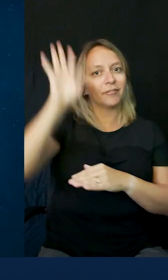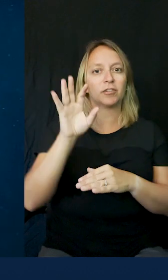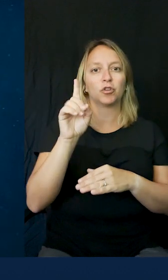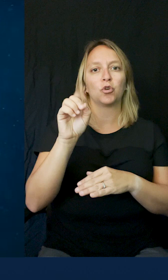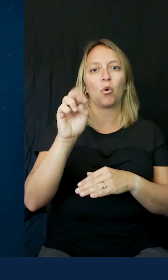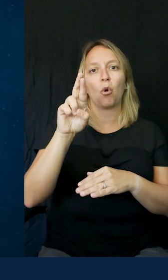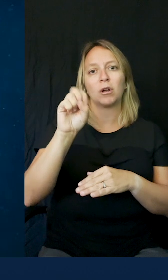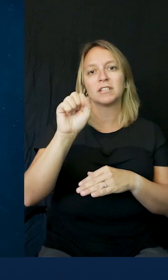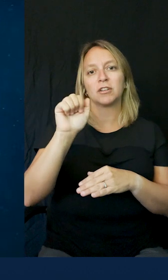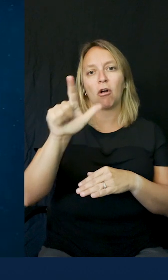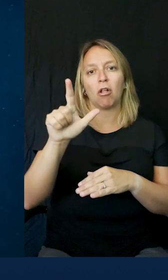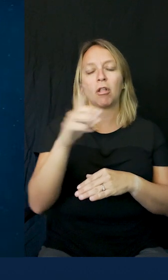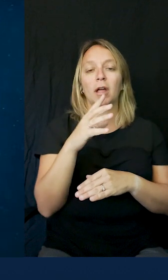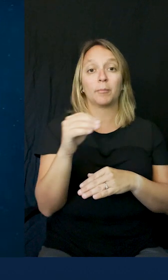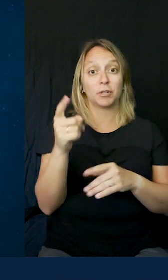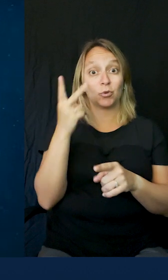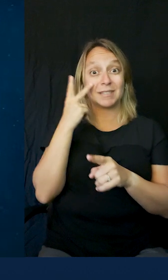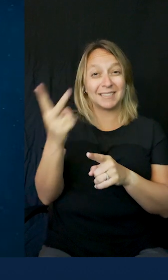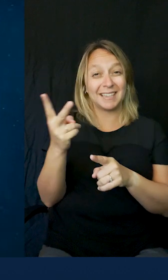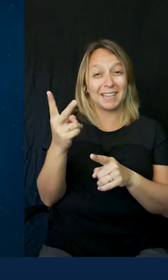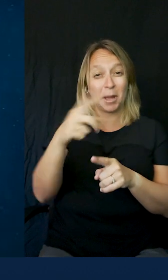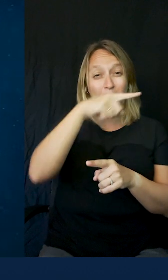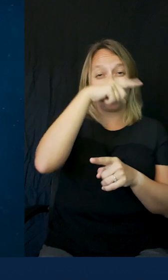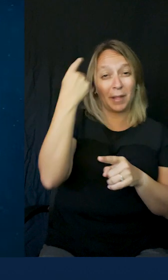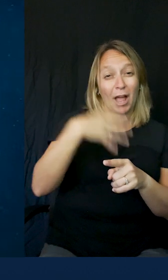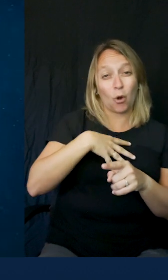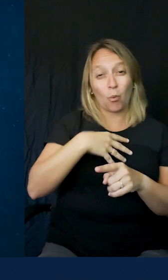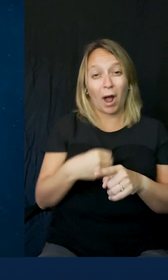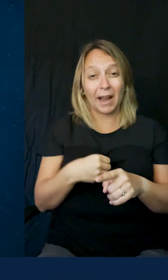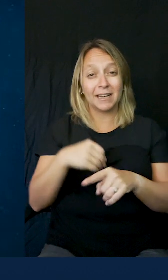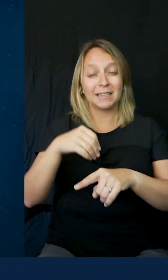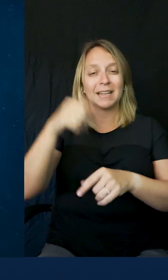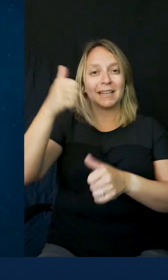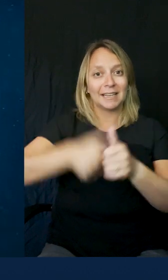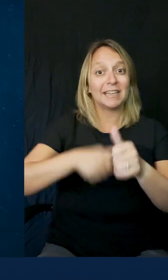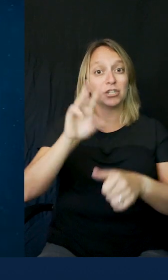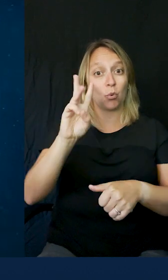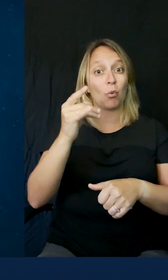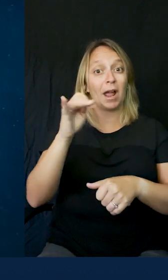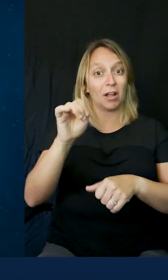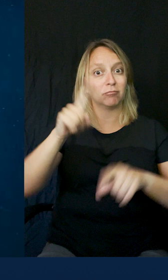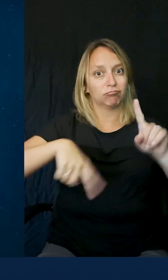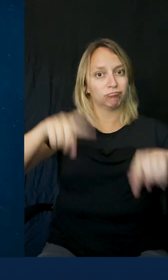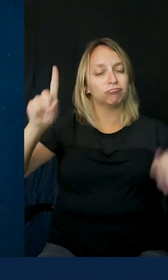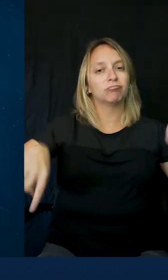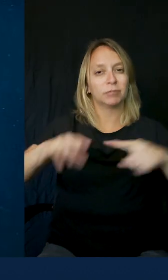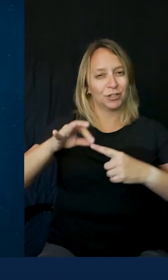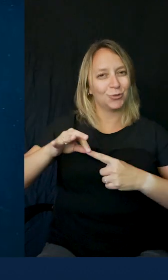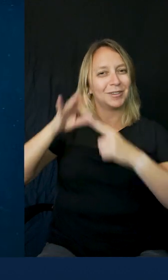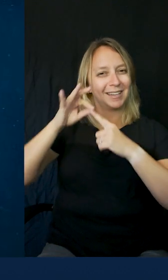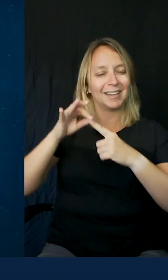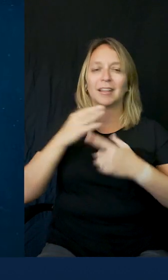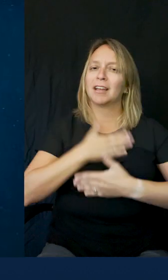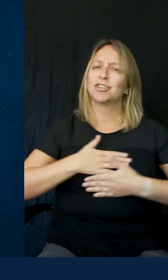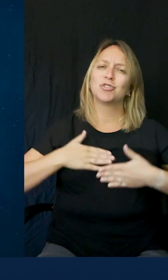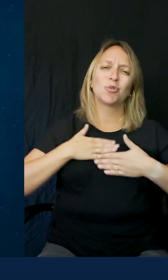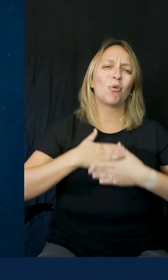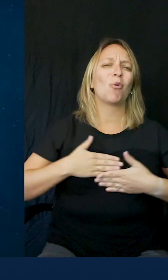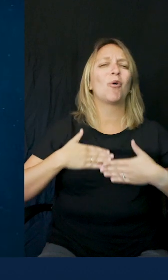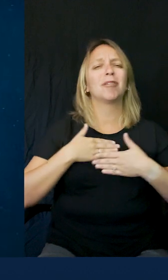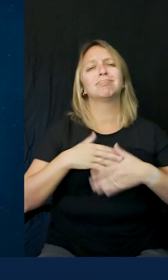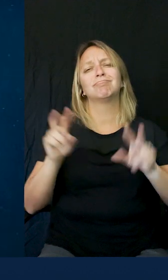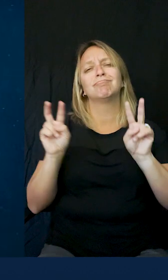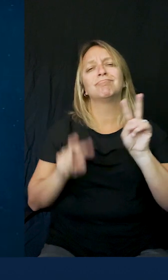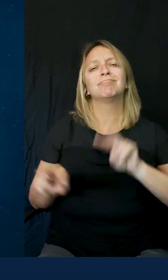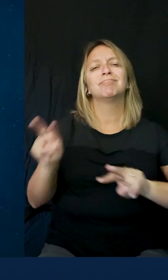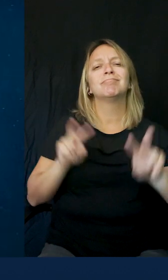closely, you will see that wherever black meets white on a whale, it is unique to that orca. Orcas are a joy to watch. They can be dynamic